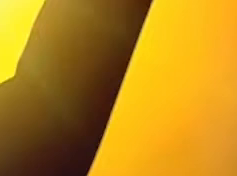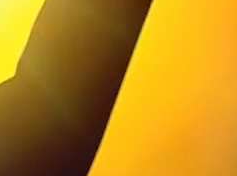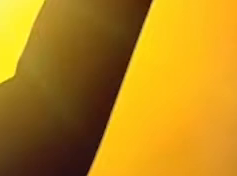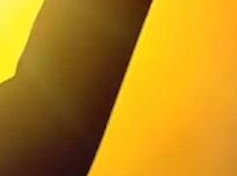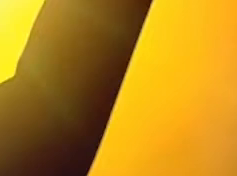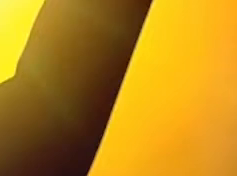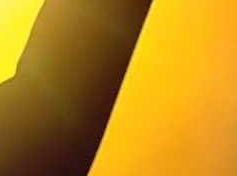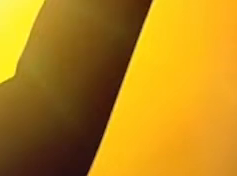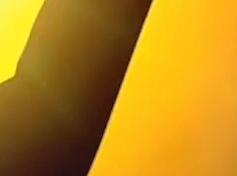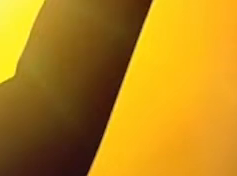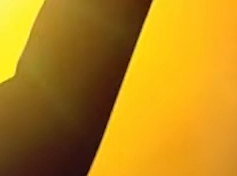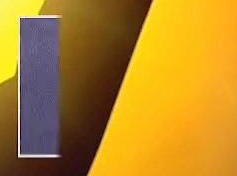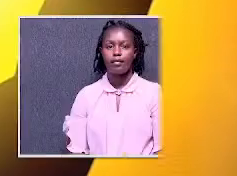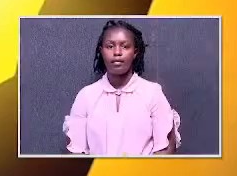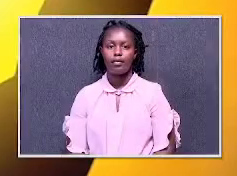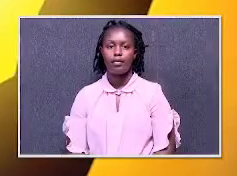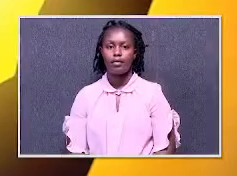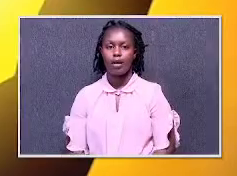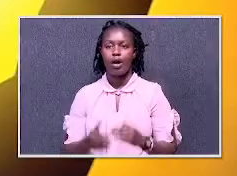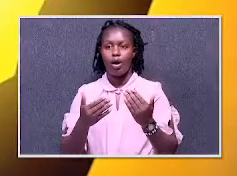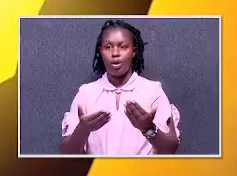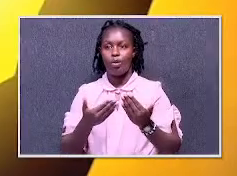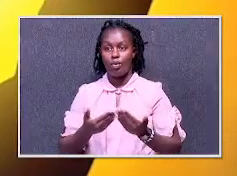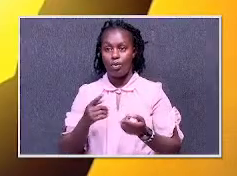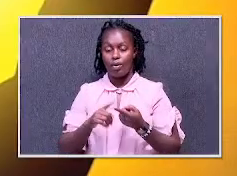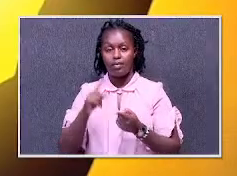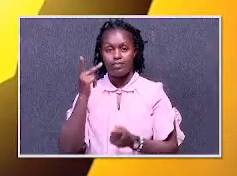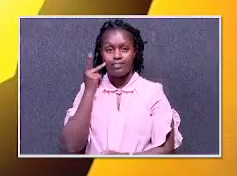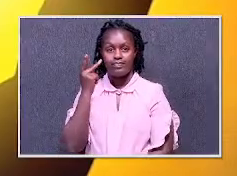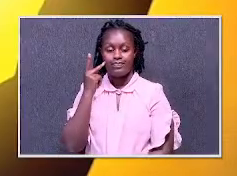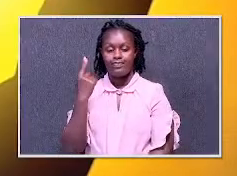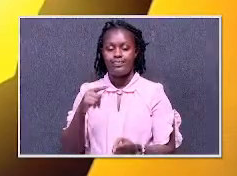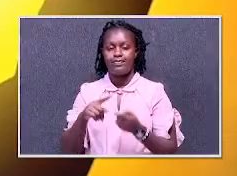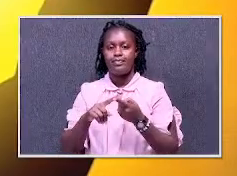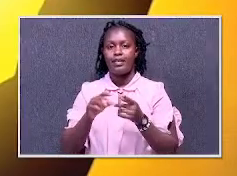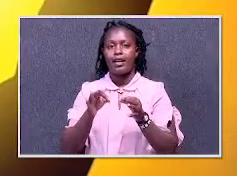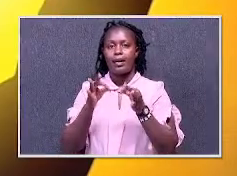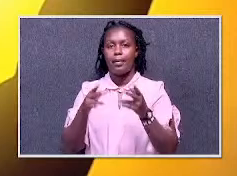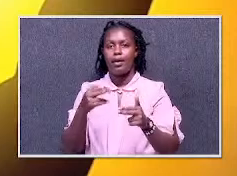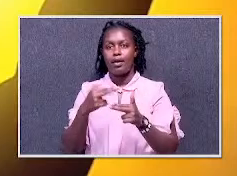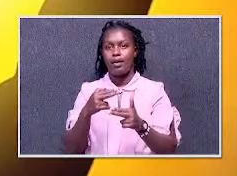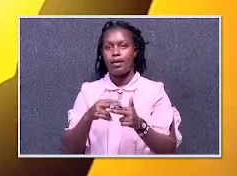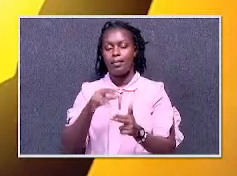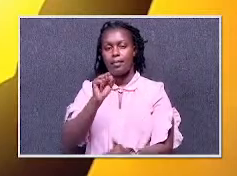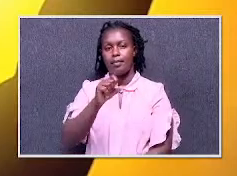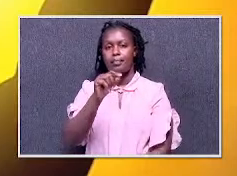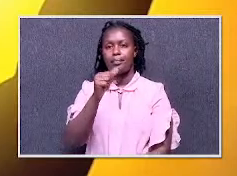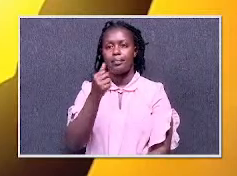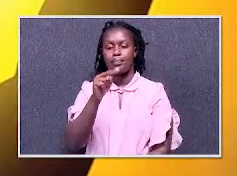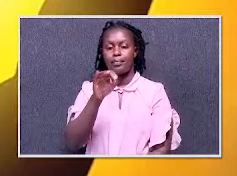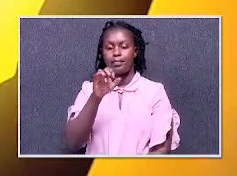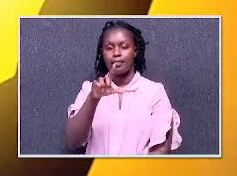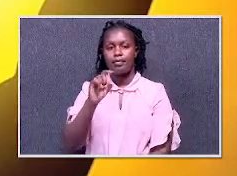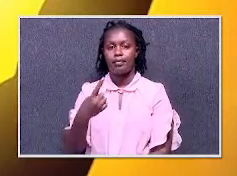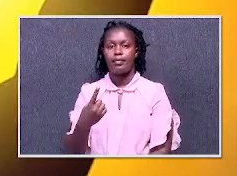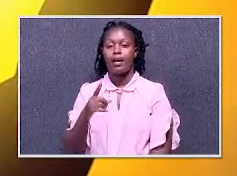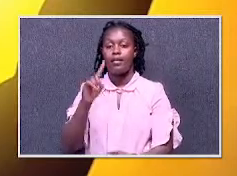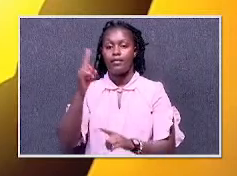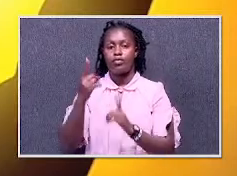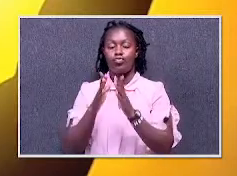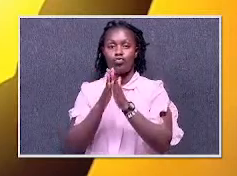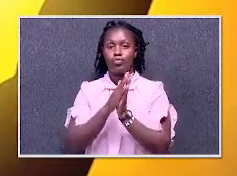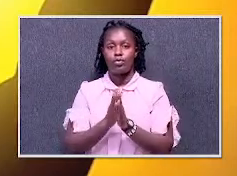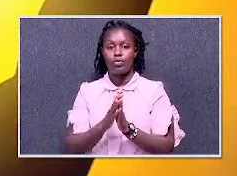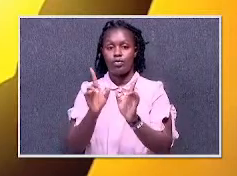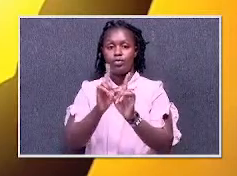Good evening, welcome to the broadcast. Catherine Simolo is on the sign language docket. My name is Stanley Irungita. On to our first story of the bulletin.